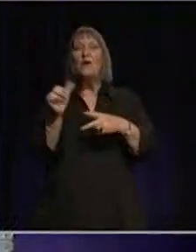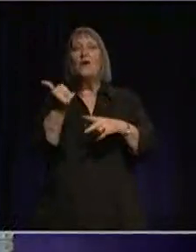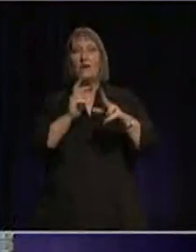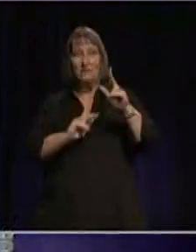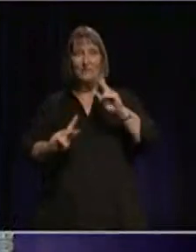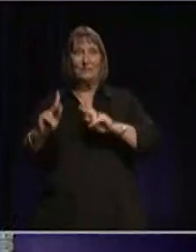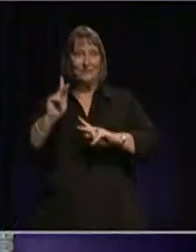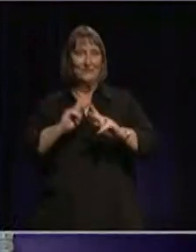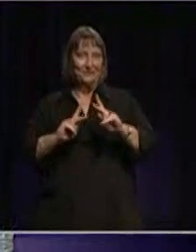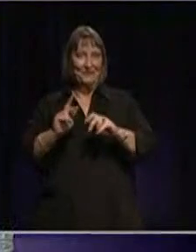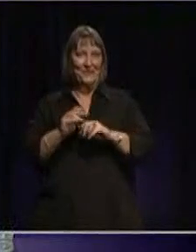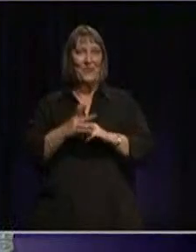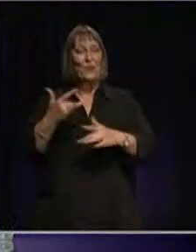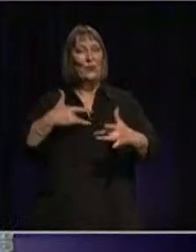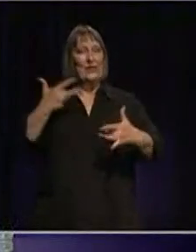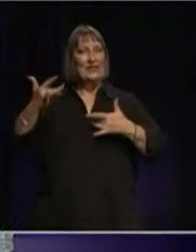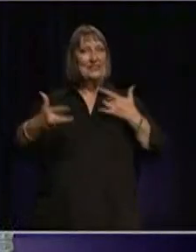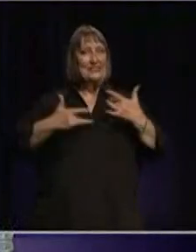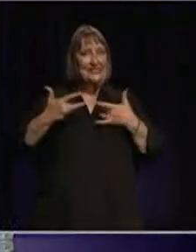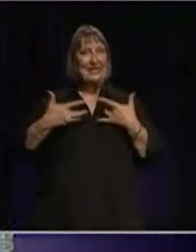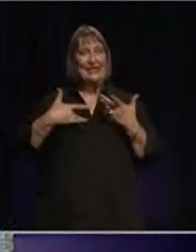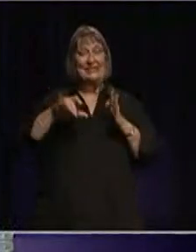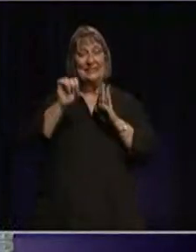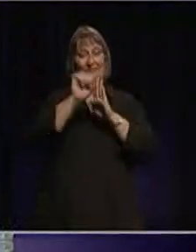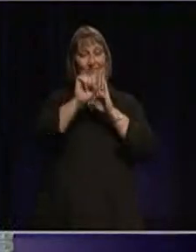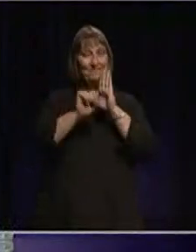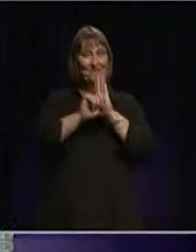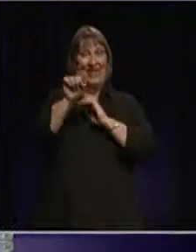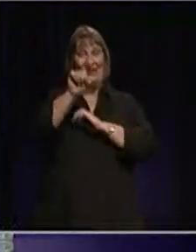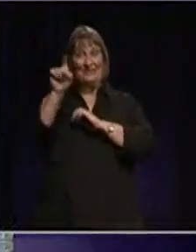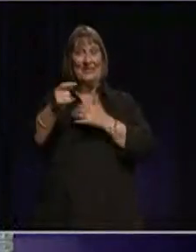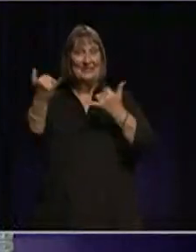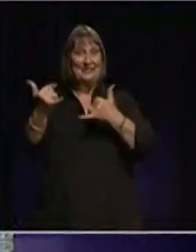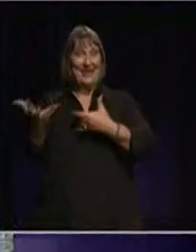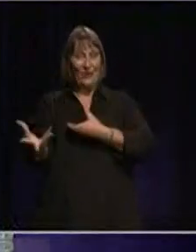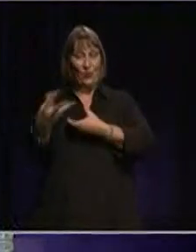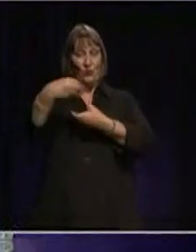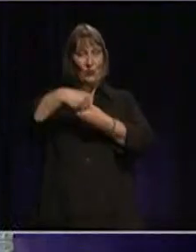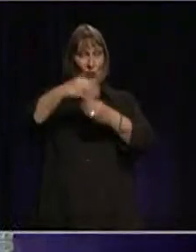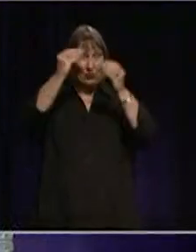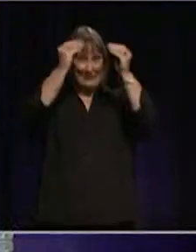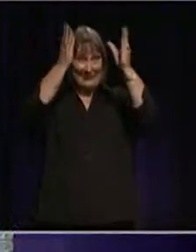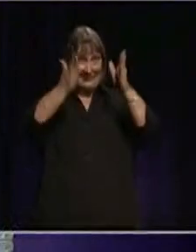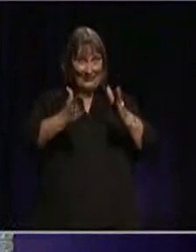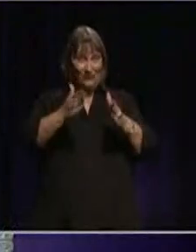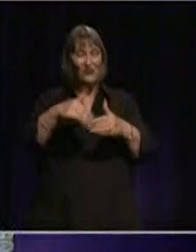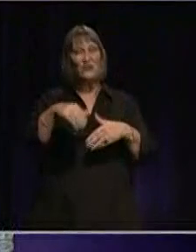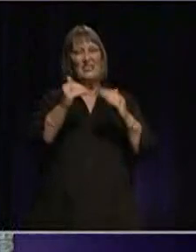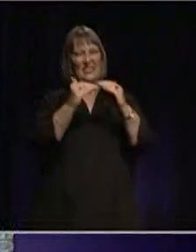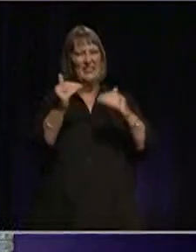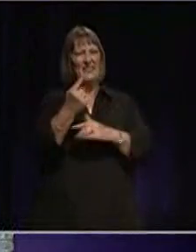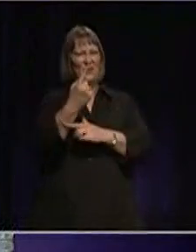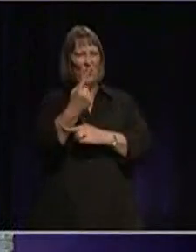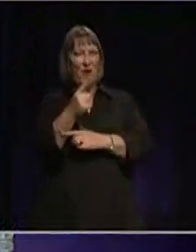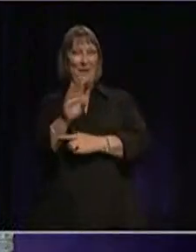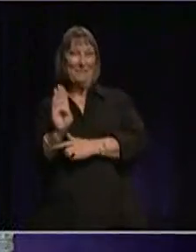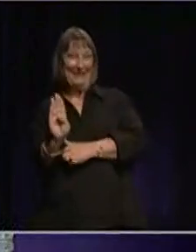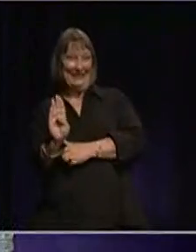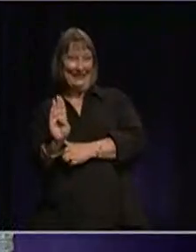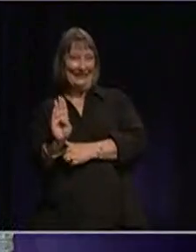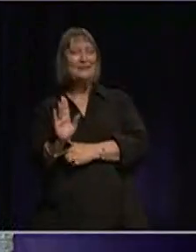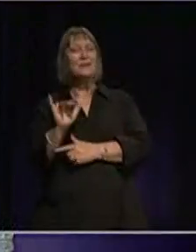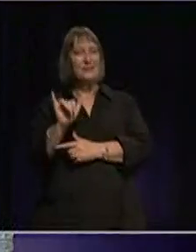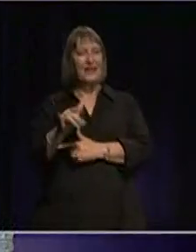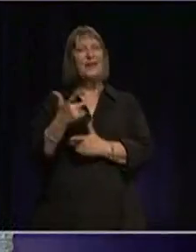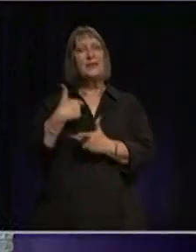very excited that the state of Texas is now including teachers in the Tier 1B, and we're going to work to help target